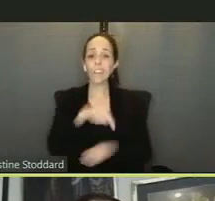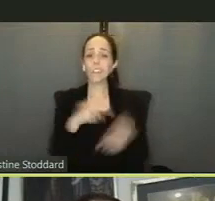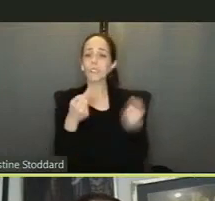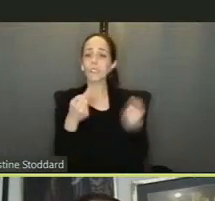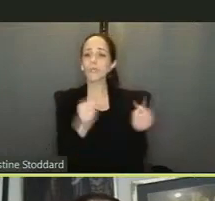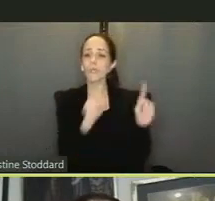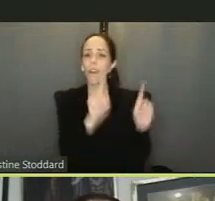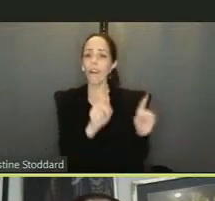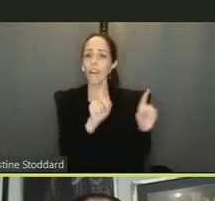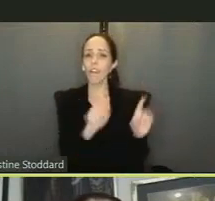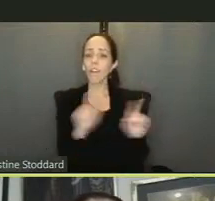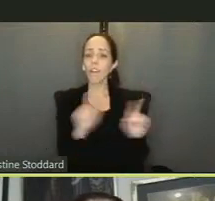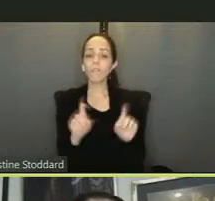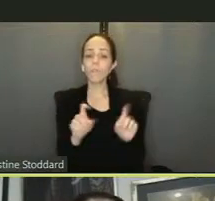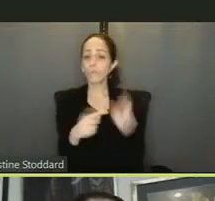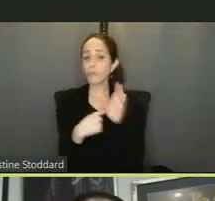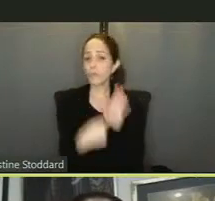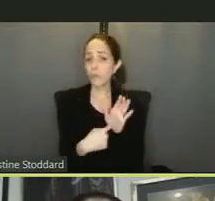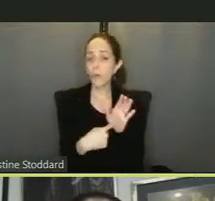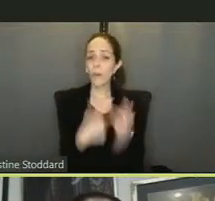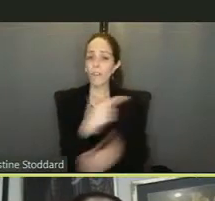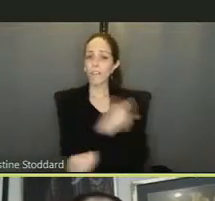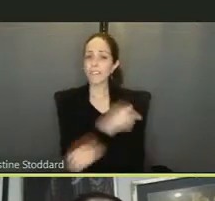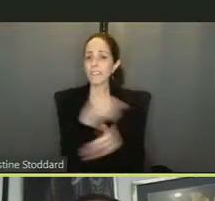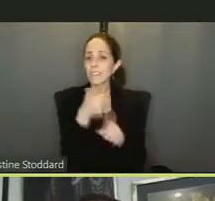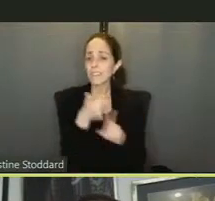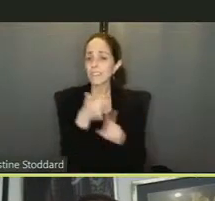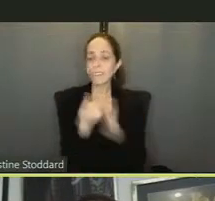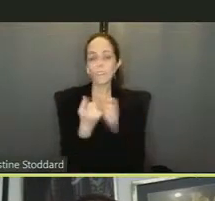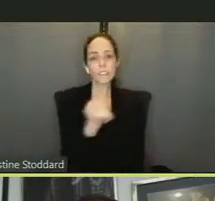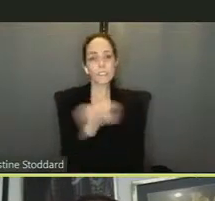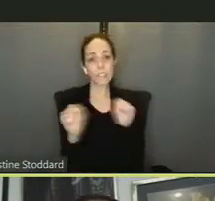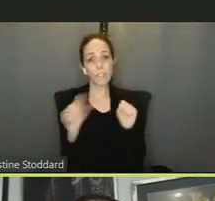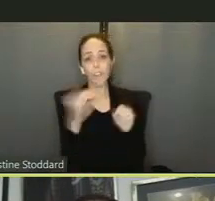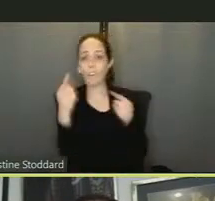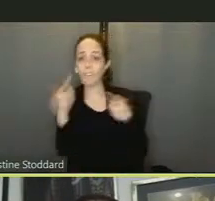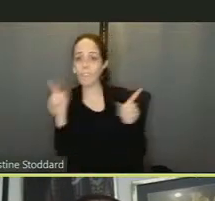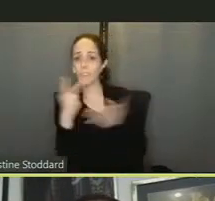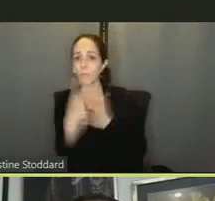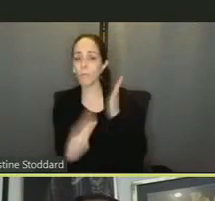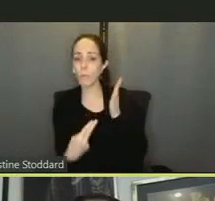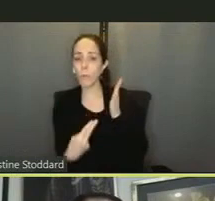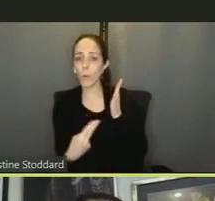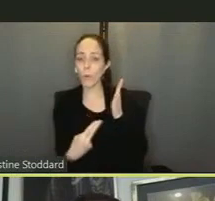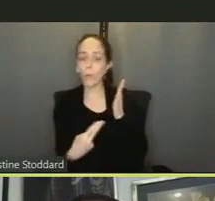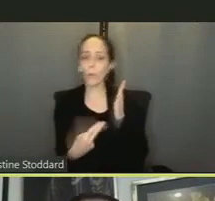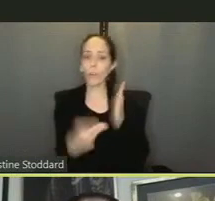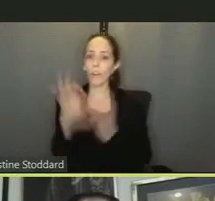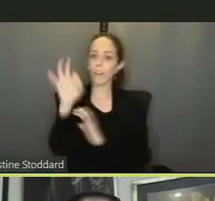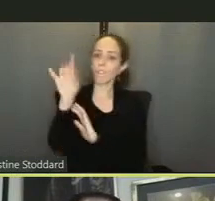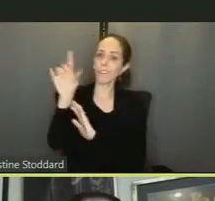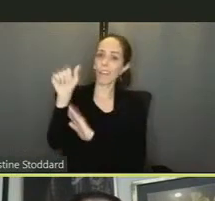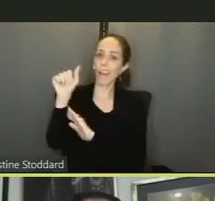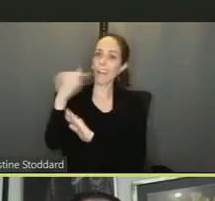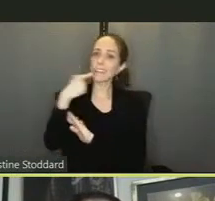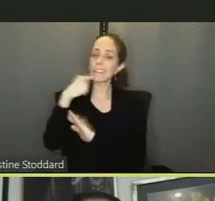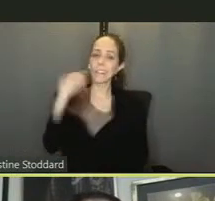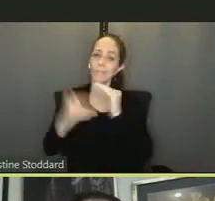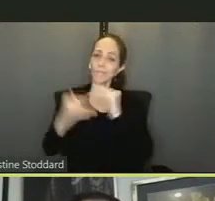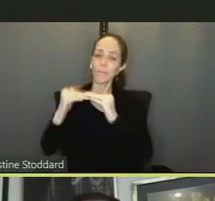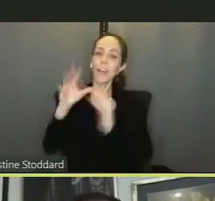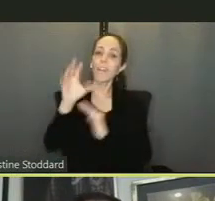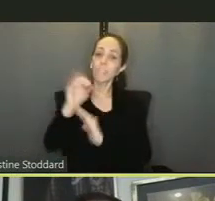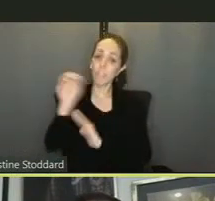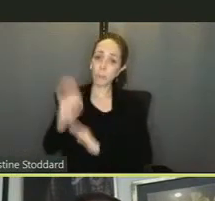that these vaccines were both safe and effective. In fact, the threshold the FDA set was 50%. And the fact